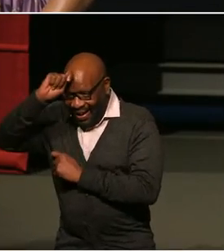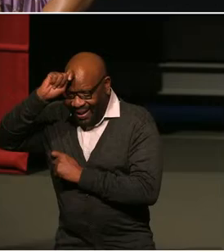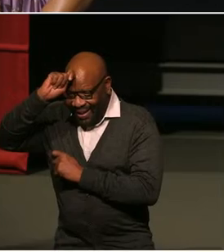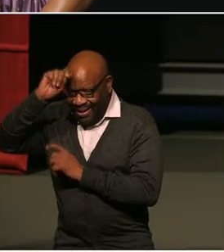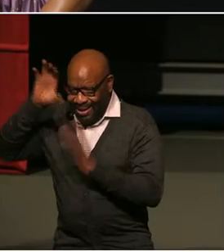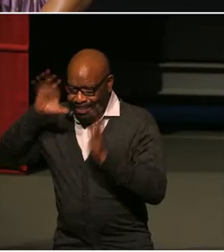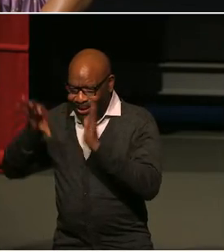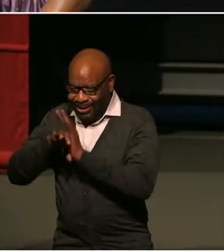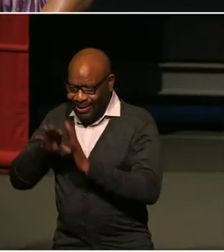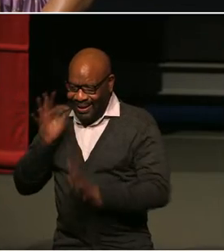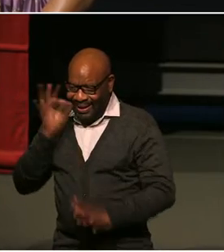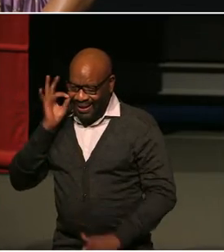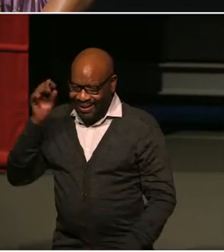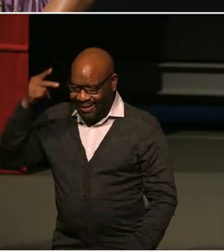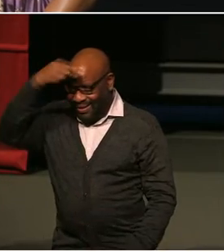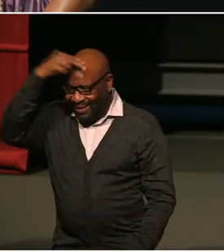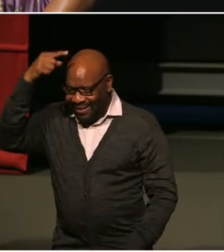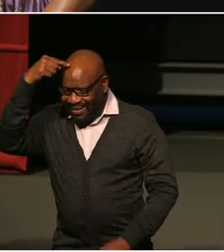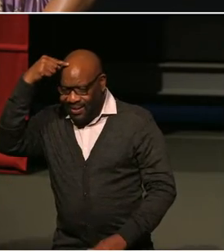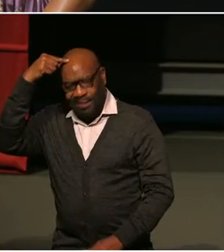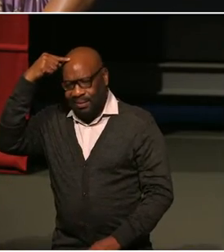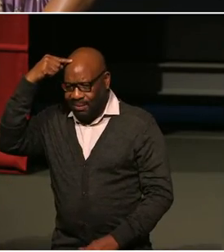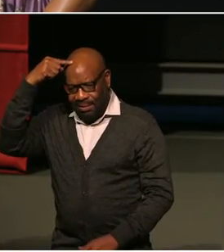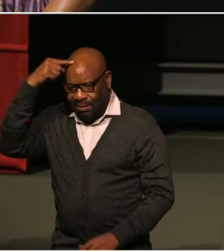This way. Song and dance.